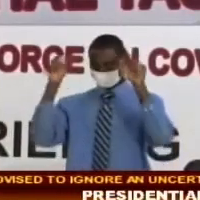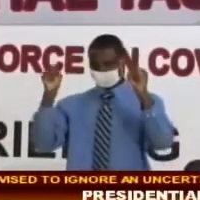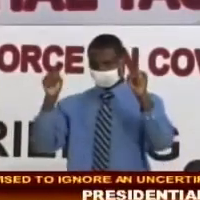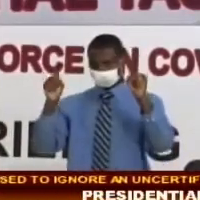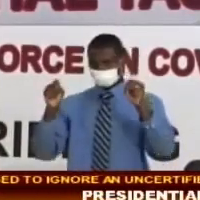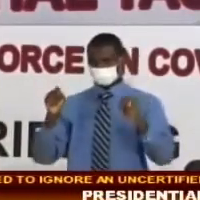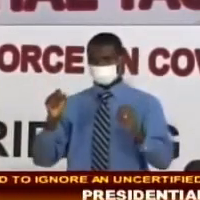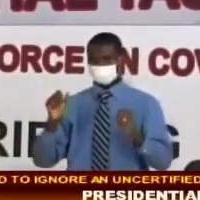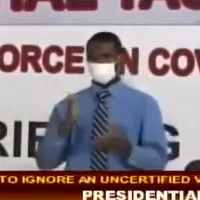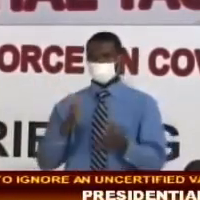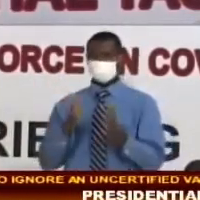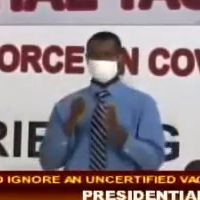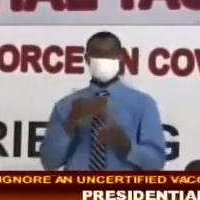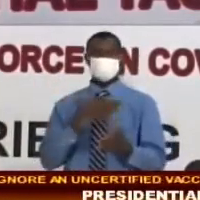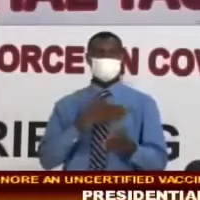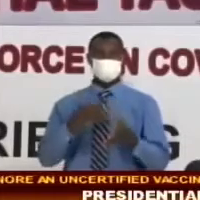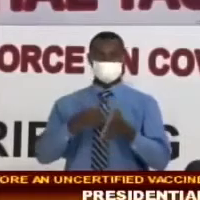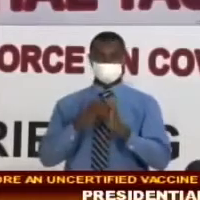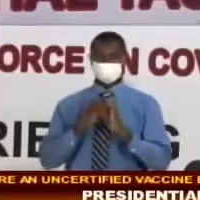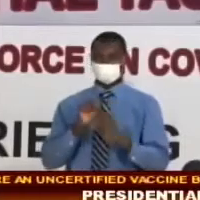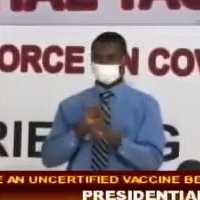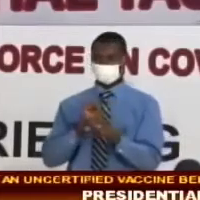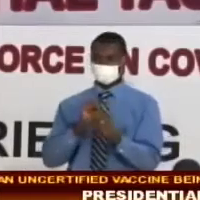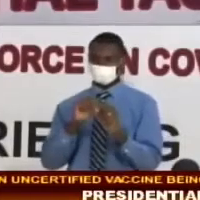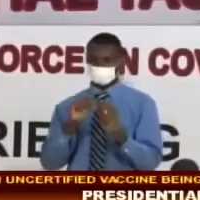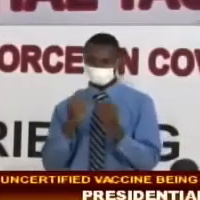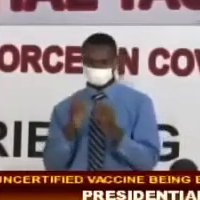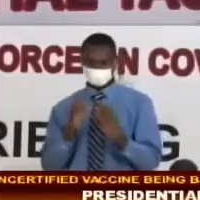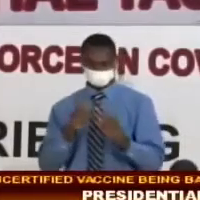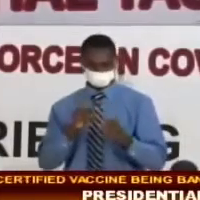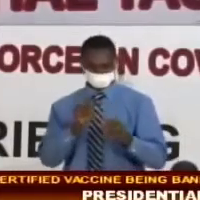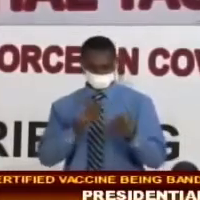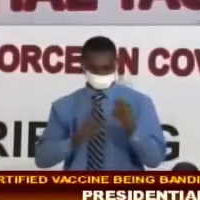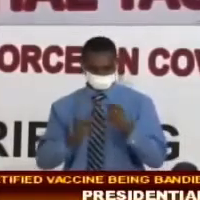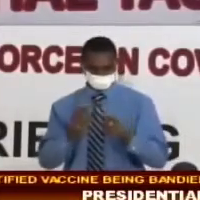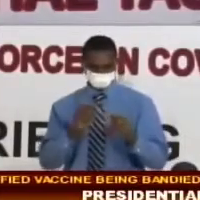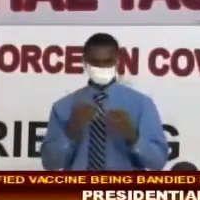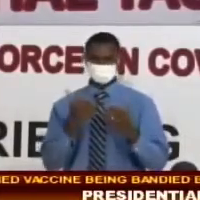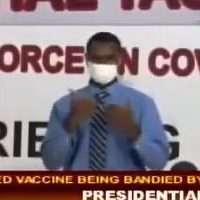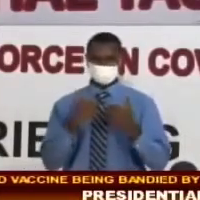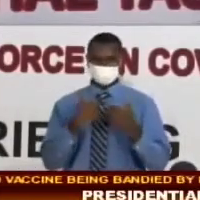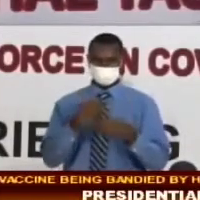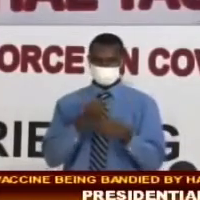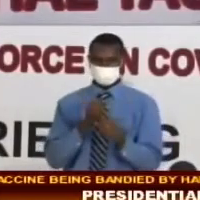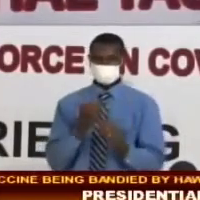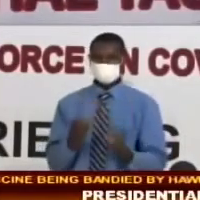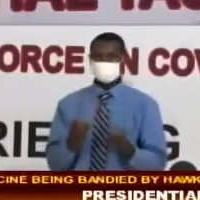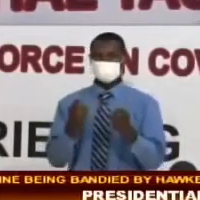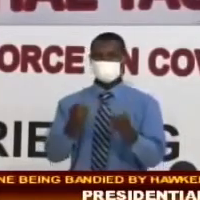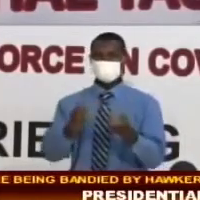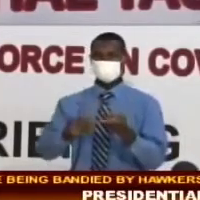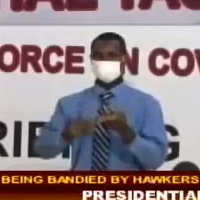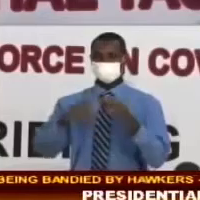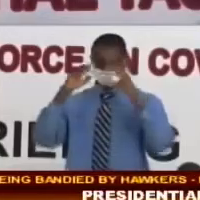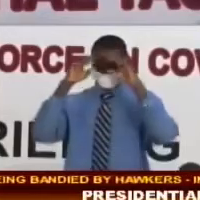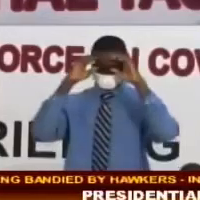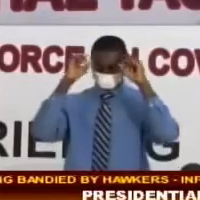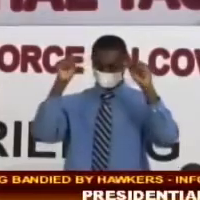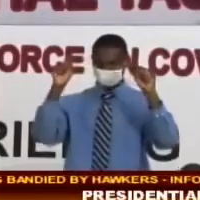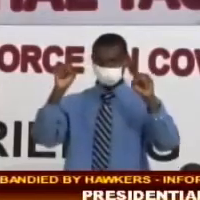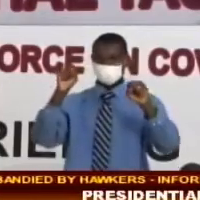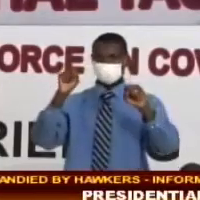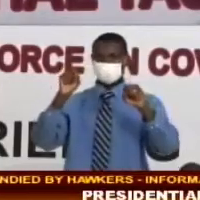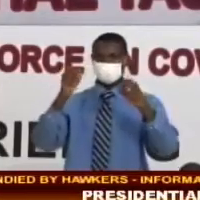is the Ministerial Steering Committee, has looked at the report and have made recommendation to Mr. President on an interim